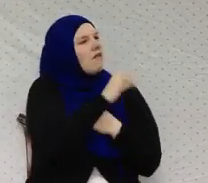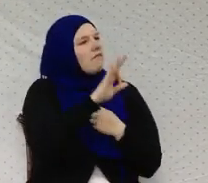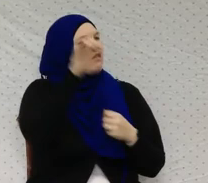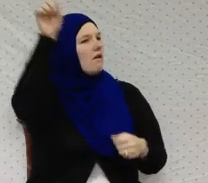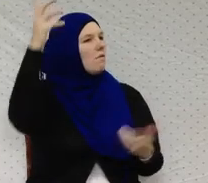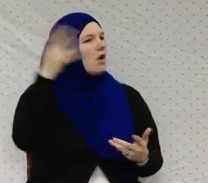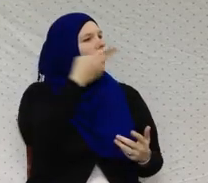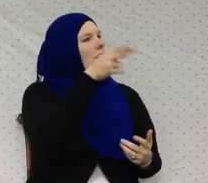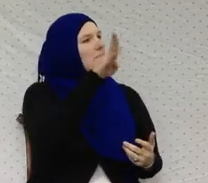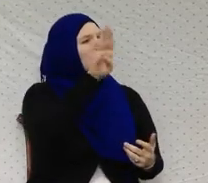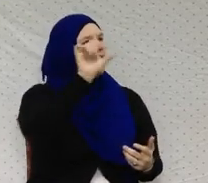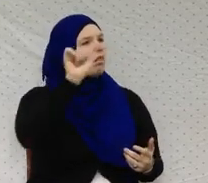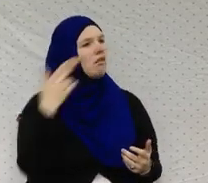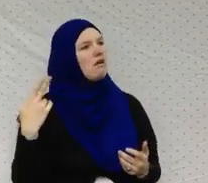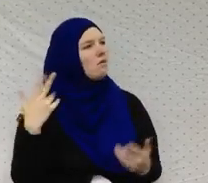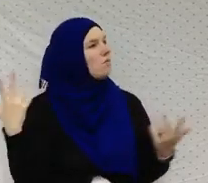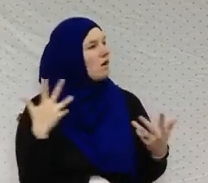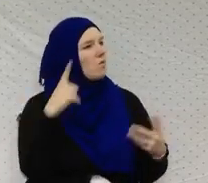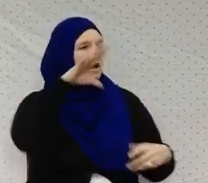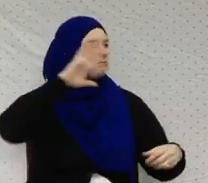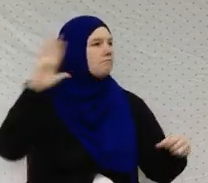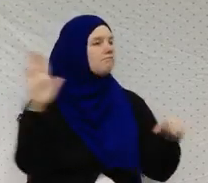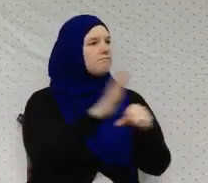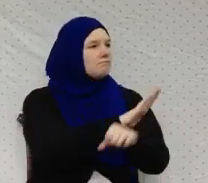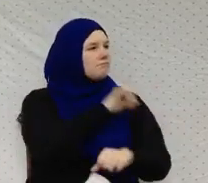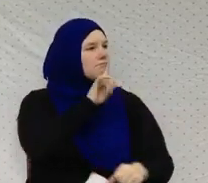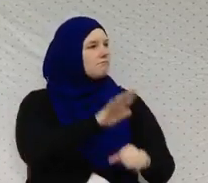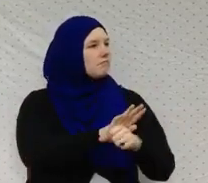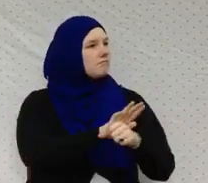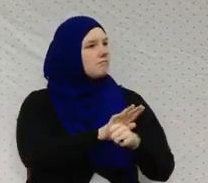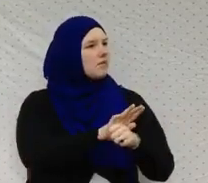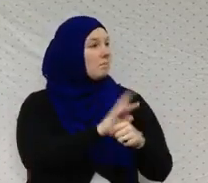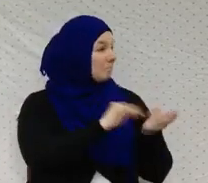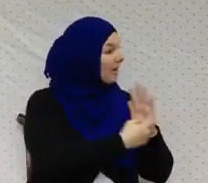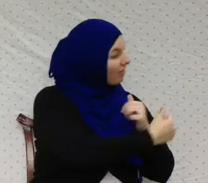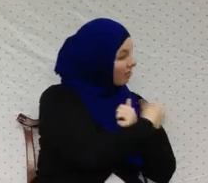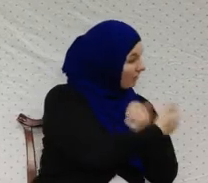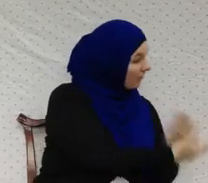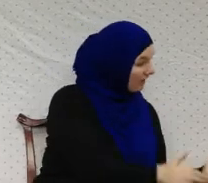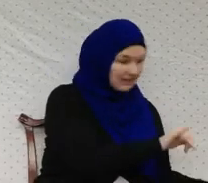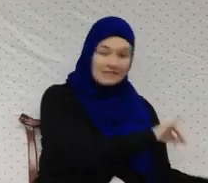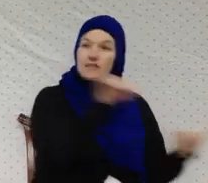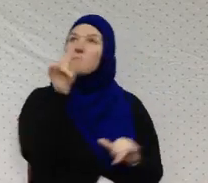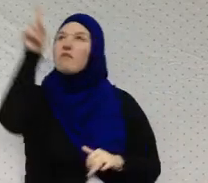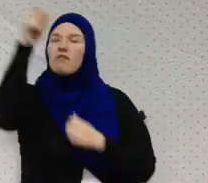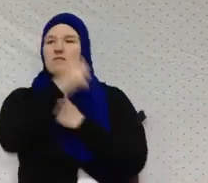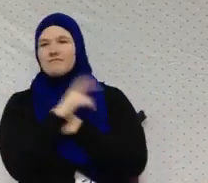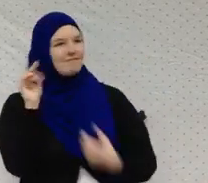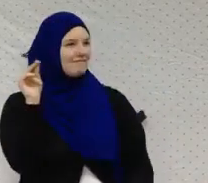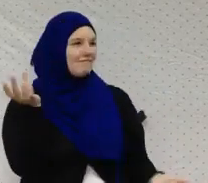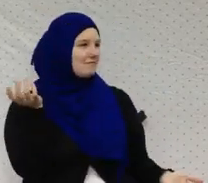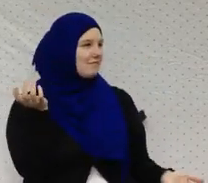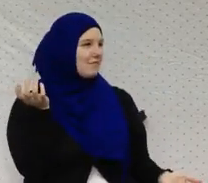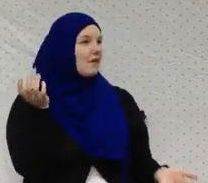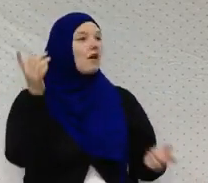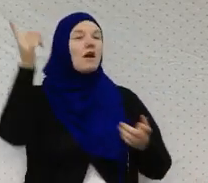is the love of Allah? The love of Allah is absolute. It is not relevant. You don't